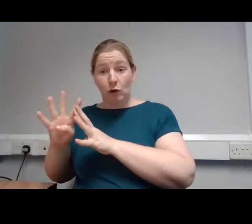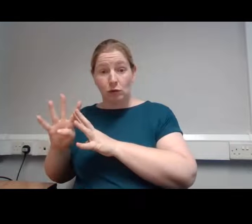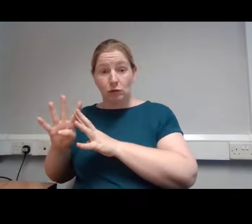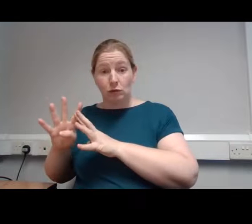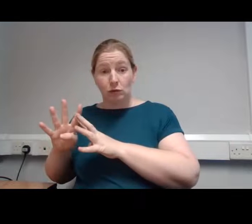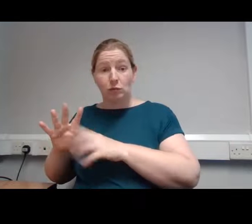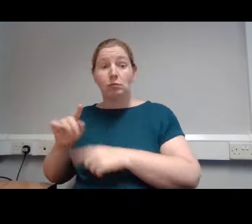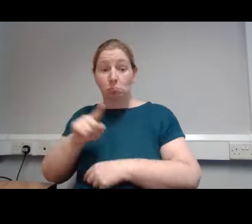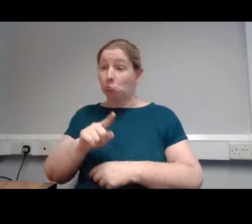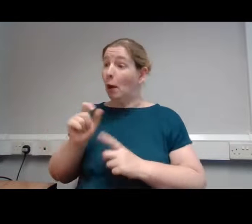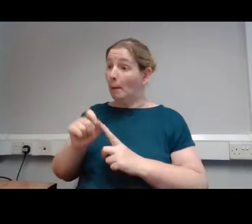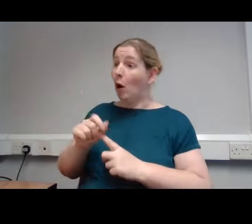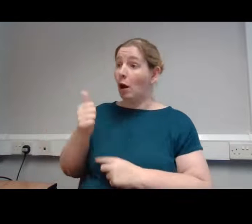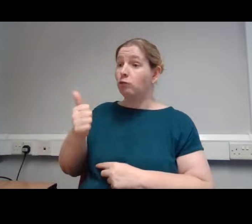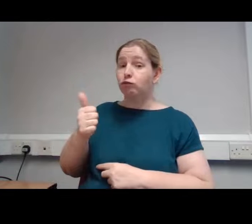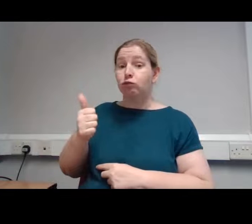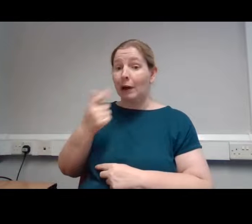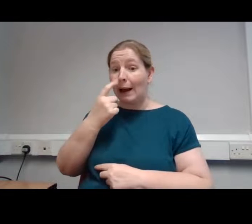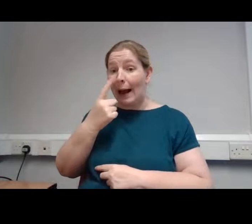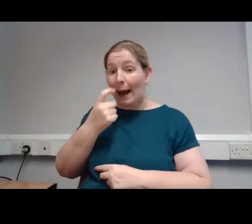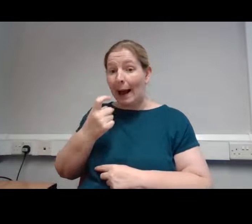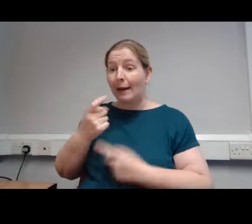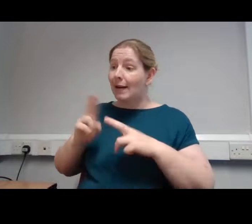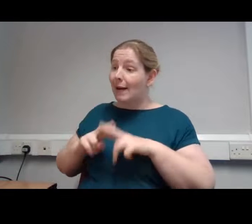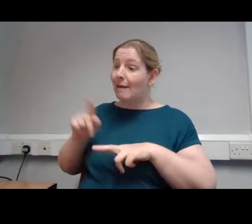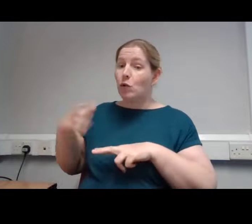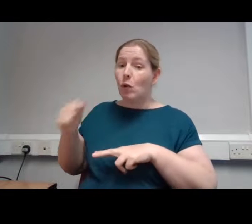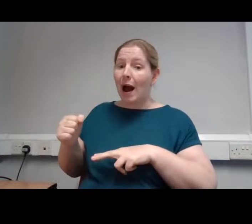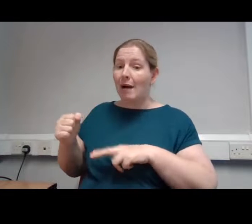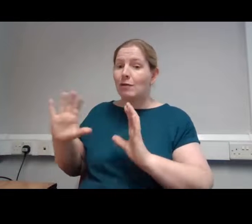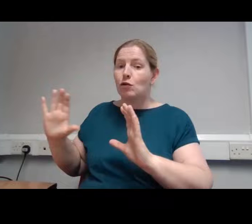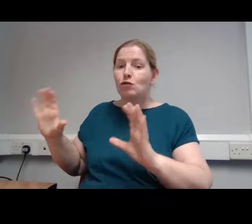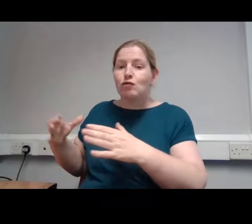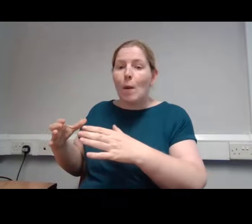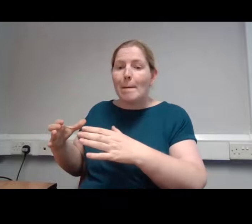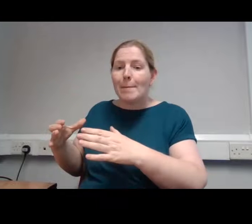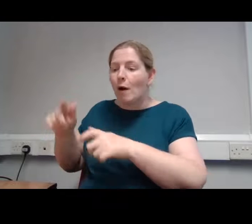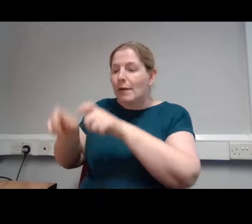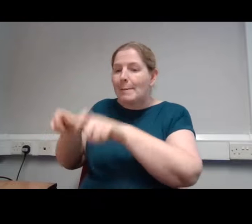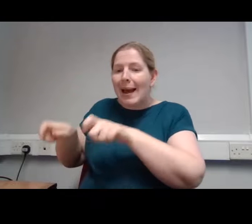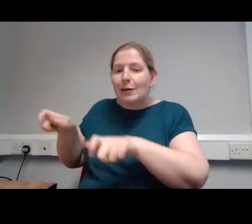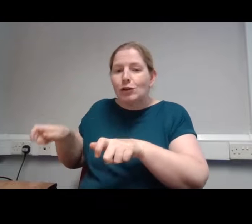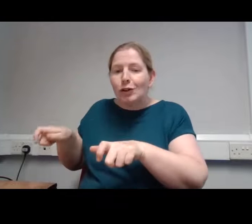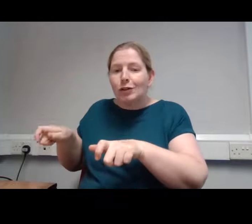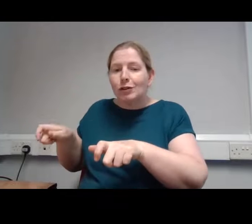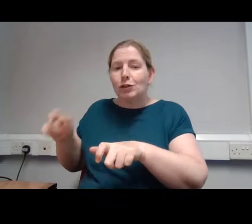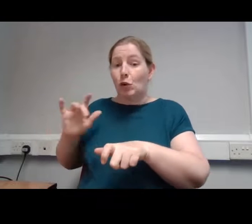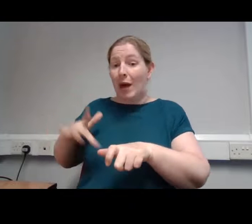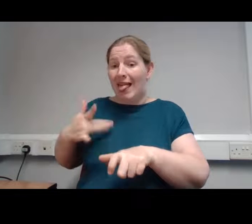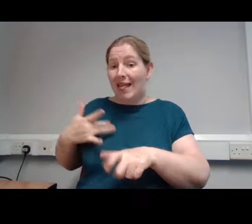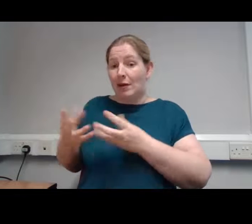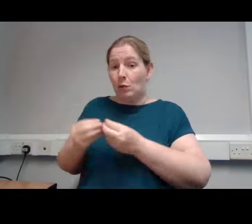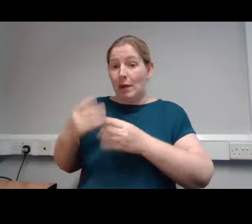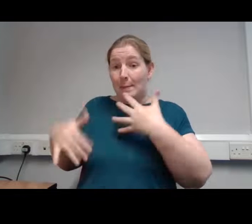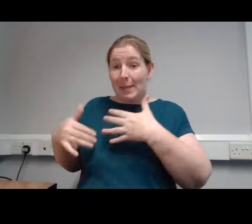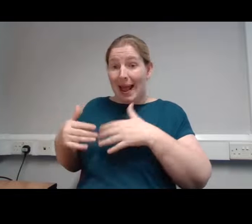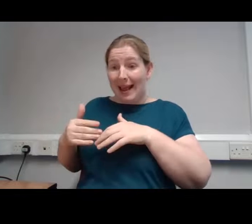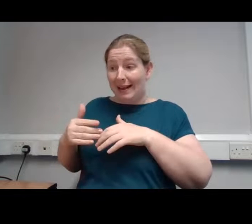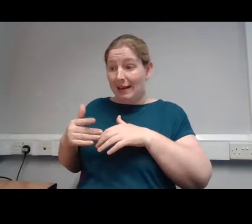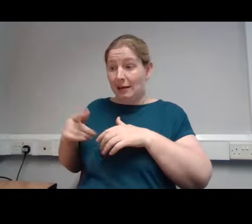Yeah, I would say as long as you have got a cohort of patients living with pain that you are working with, that